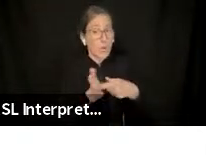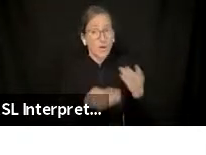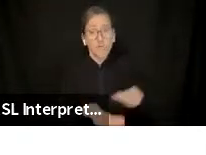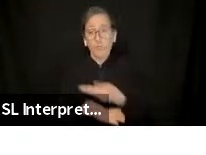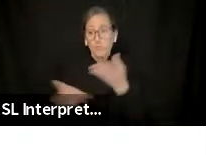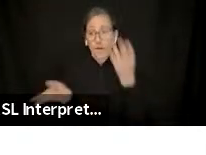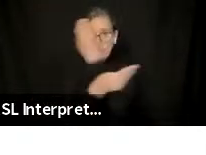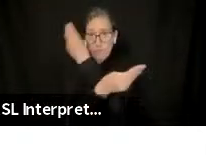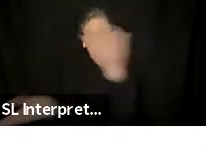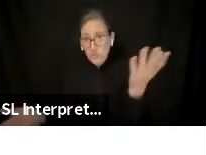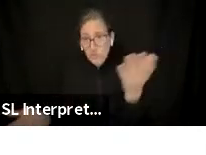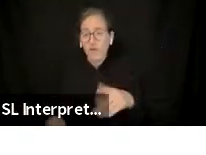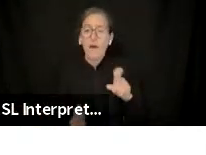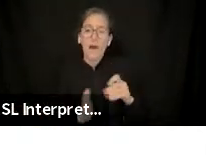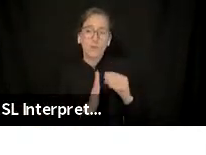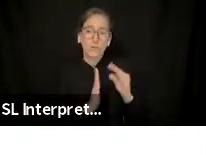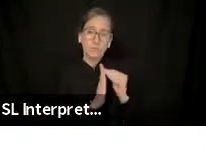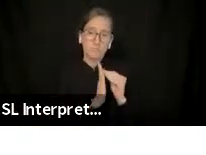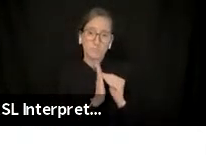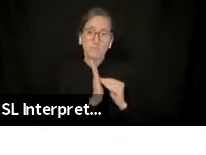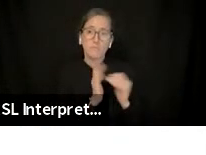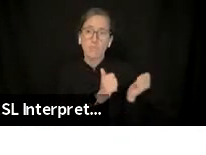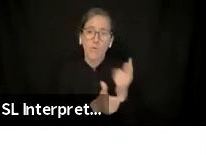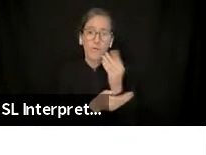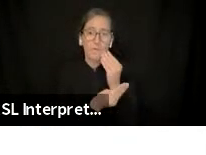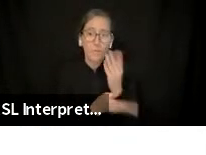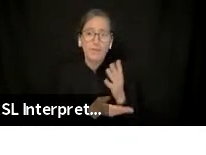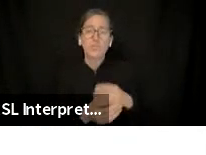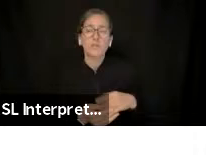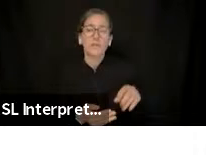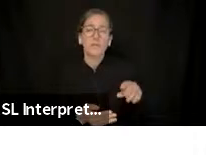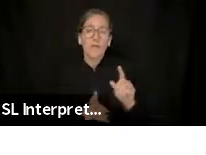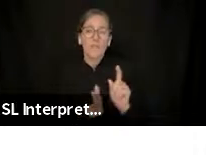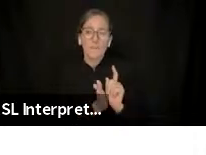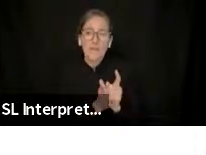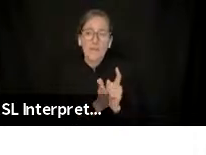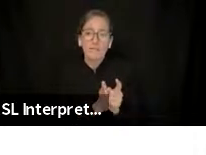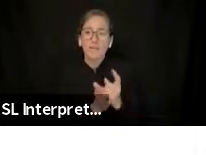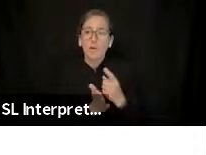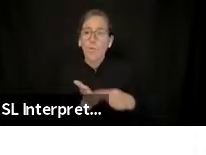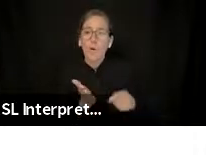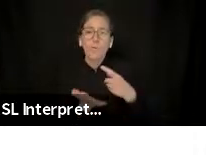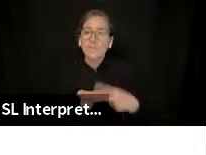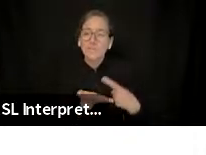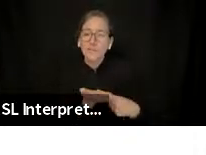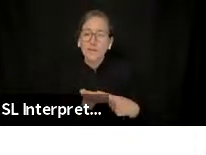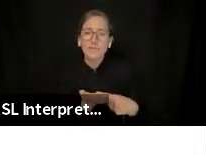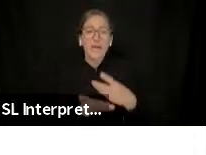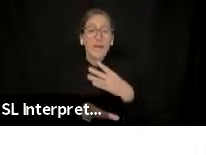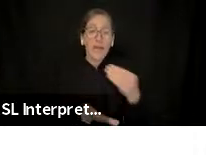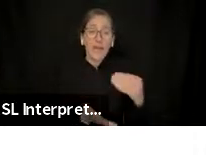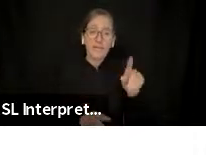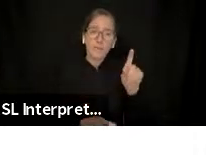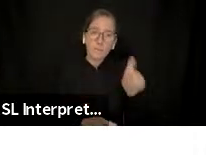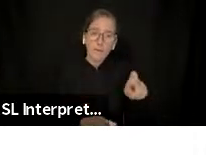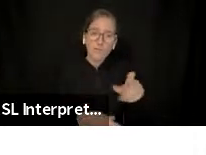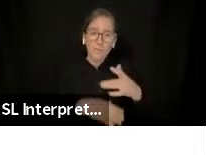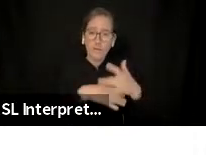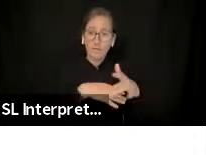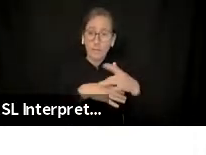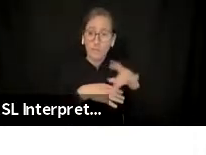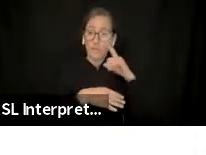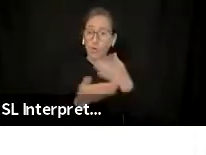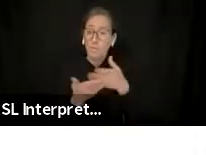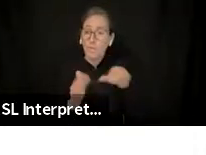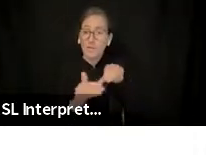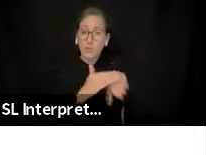general public and ADA accessible. So sometimes with different committees, we will get a question like, why can't we